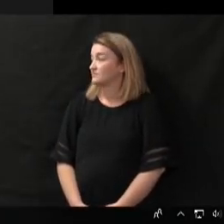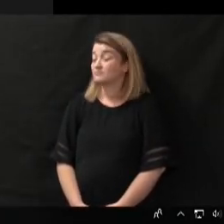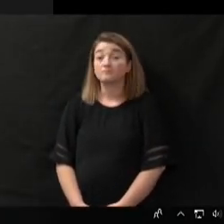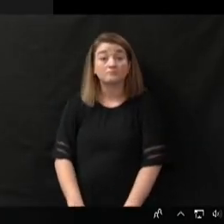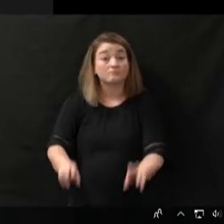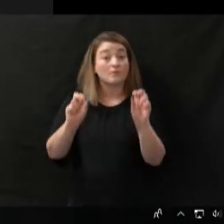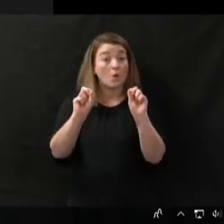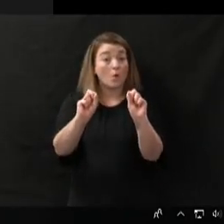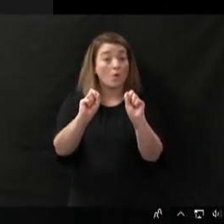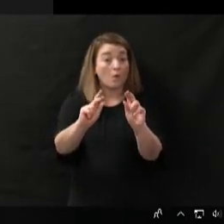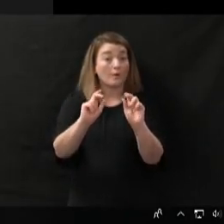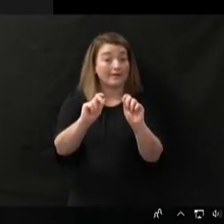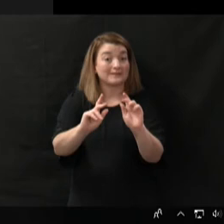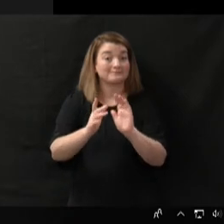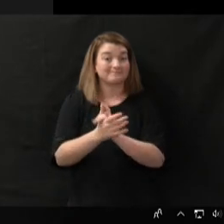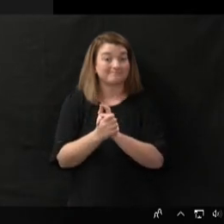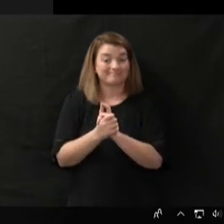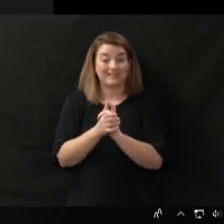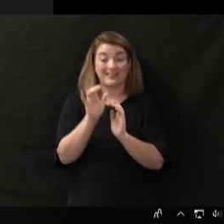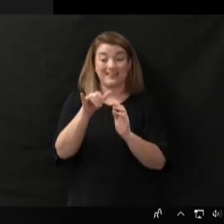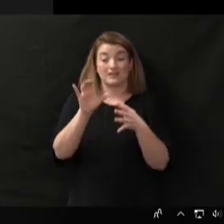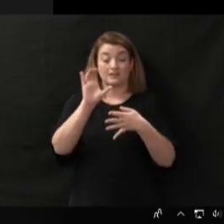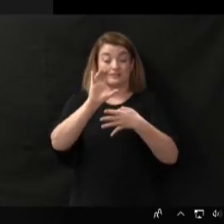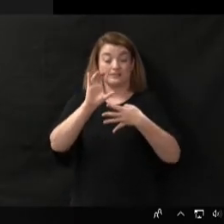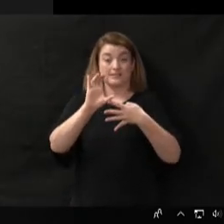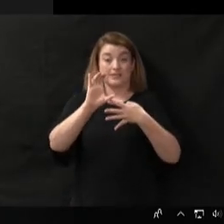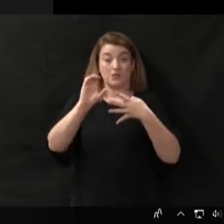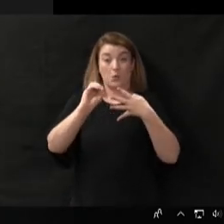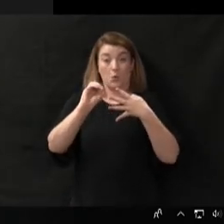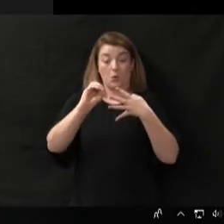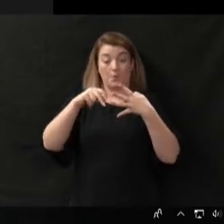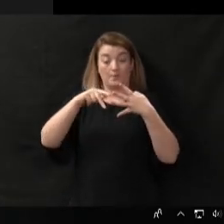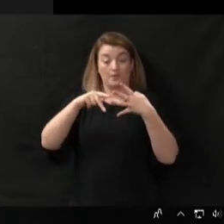Okay. So that's what COPS stands for.